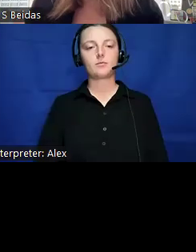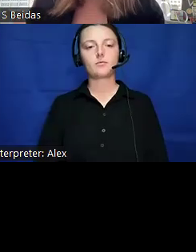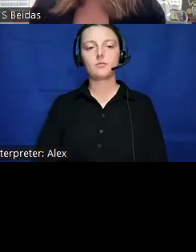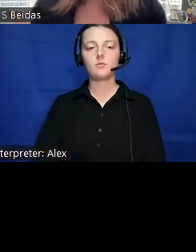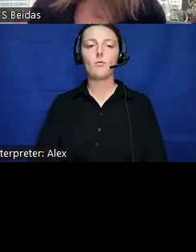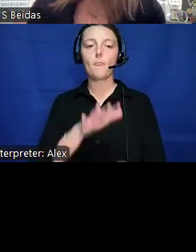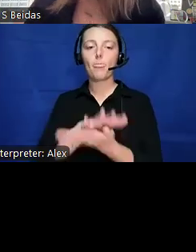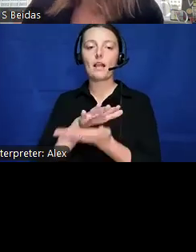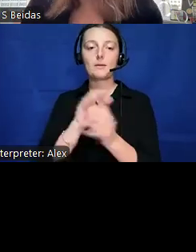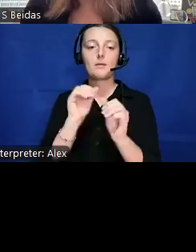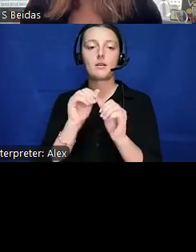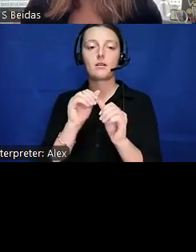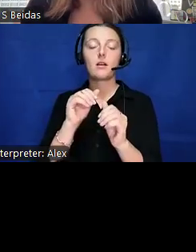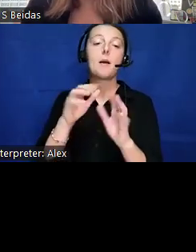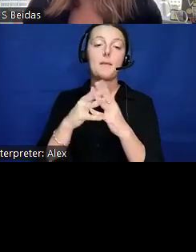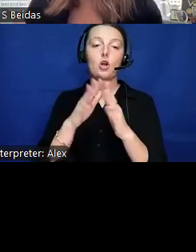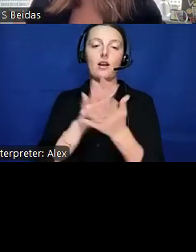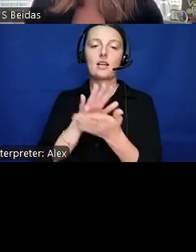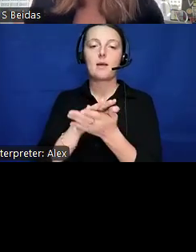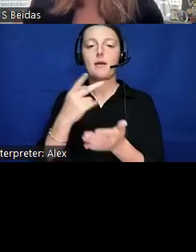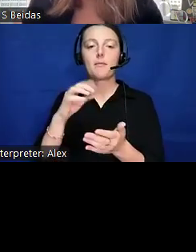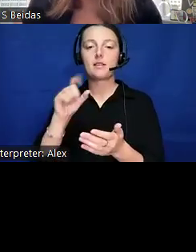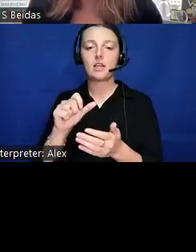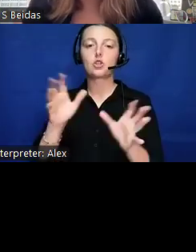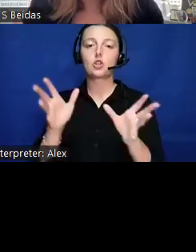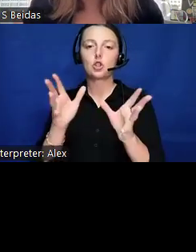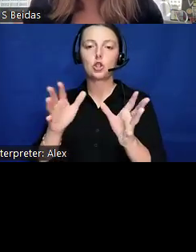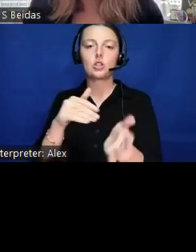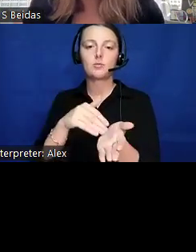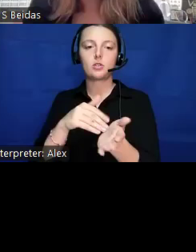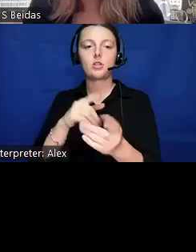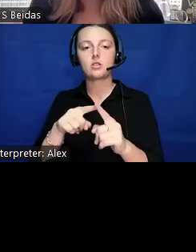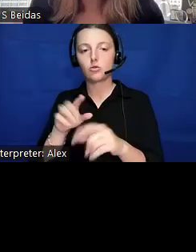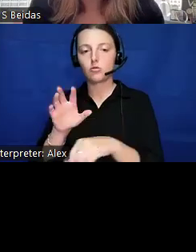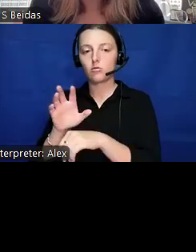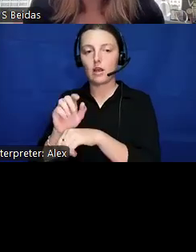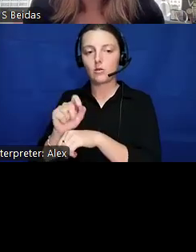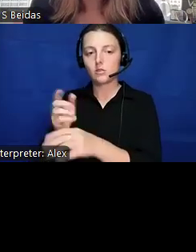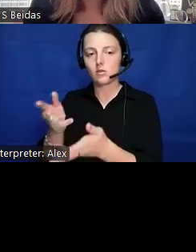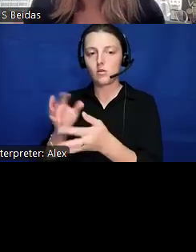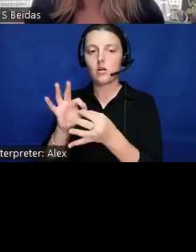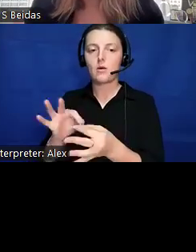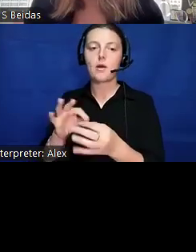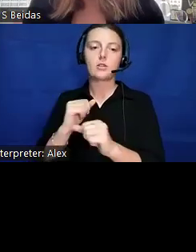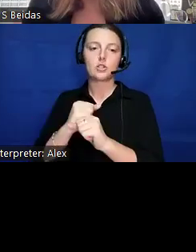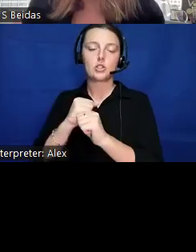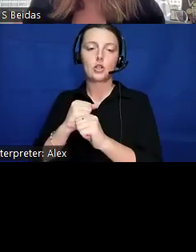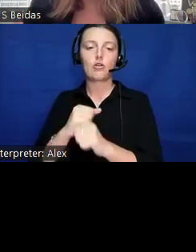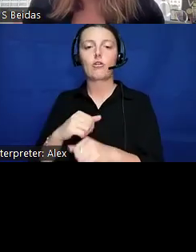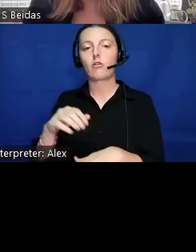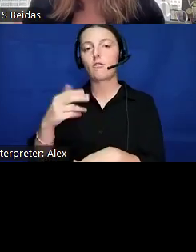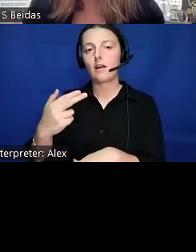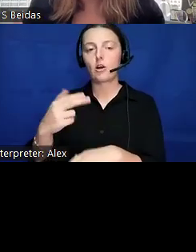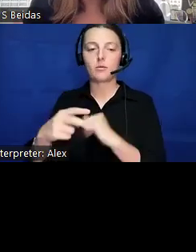firearm storage. And so that was the setting that we were really interested in. And when we started this work in